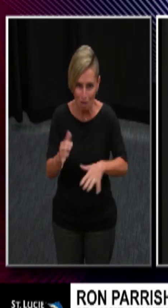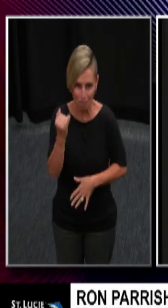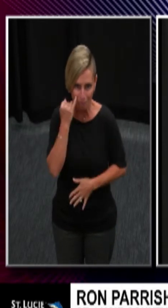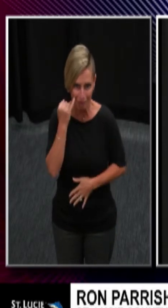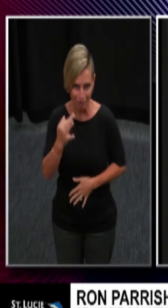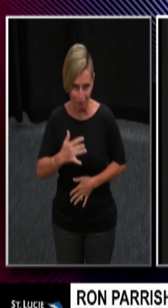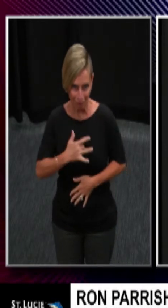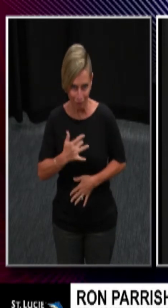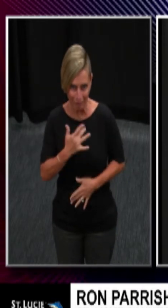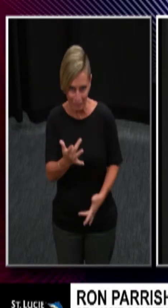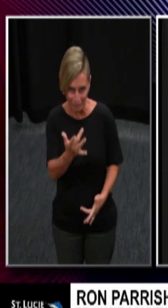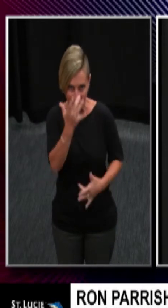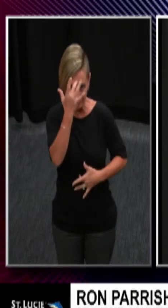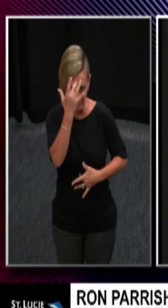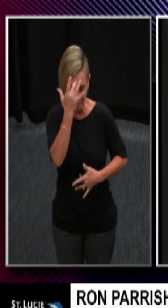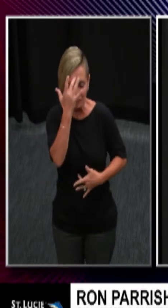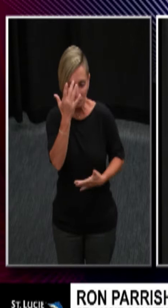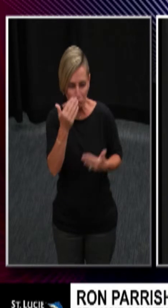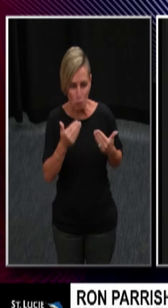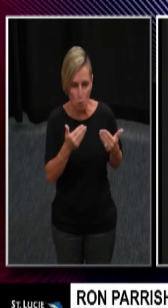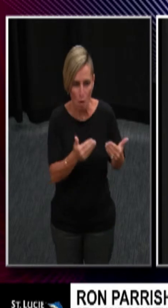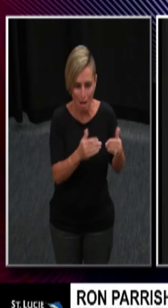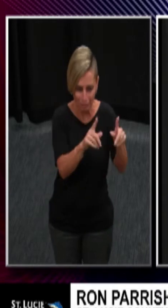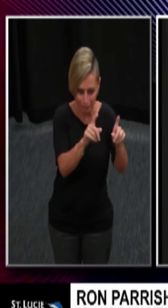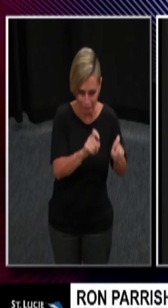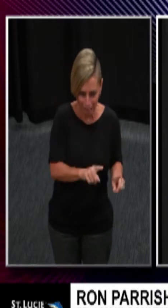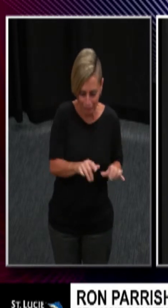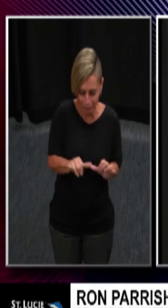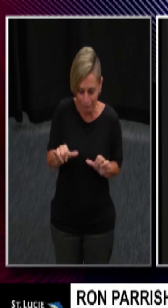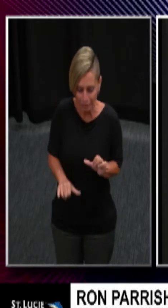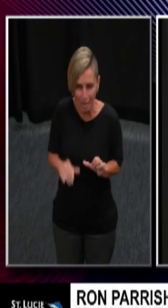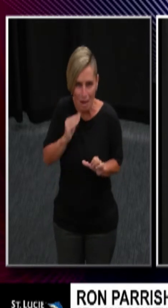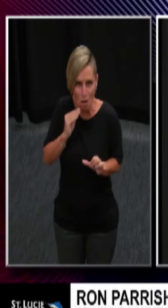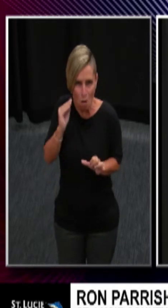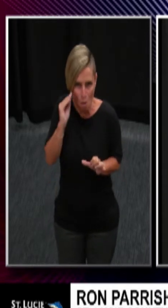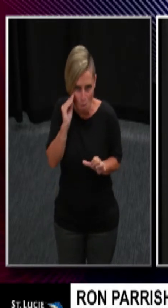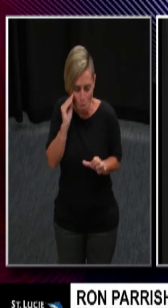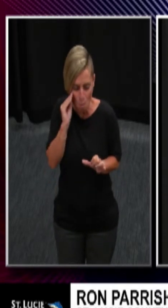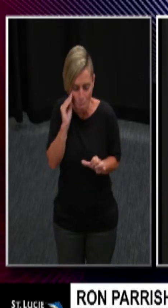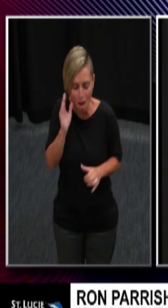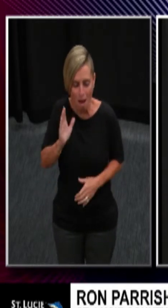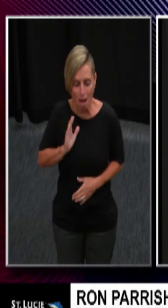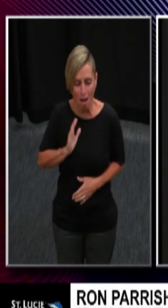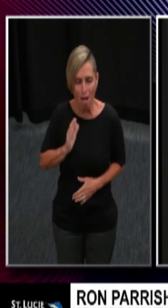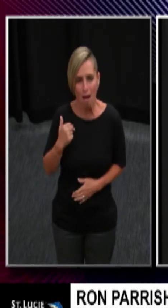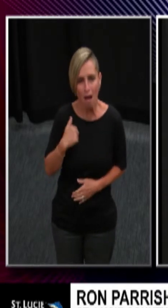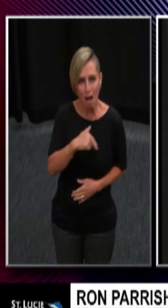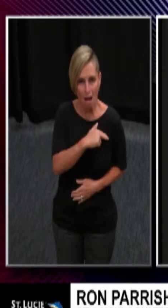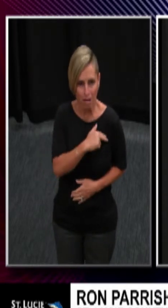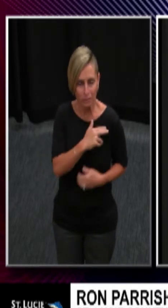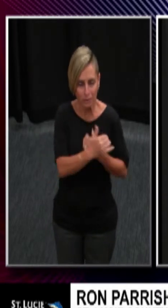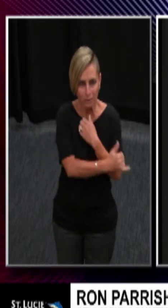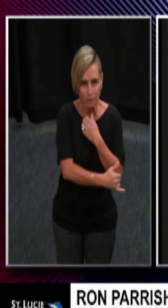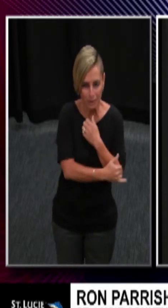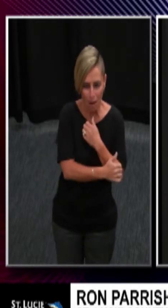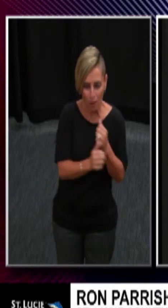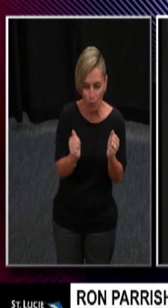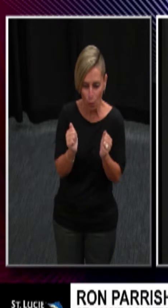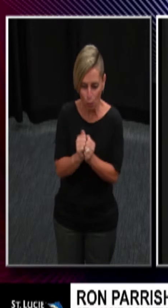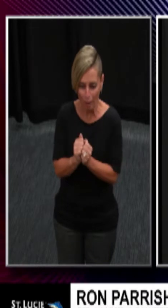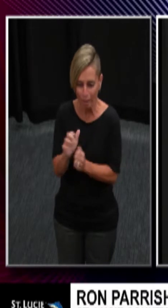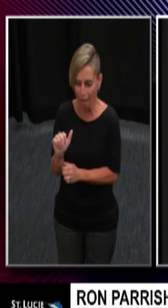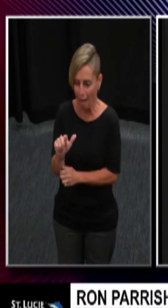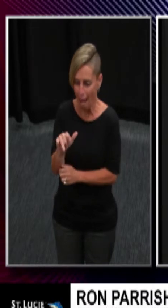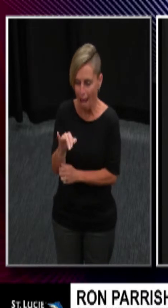home. The Florida Department of Health in St. Lucie County, in collaboration with the health with Allied